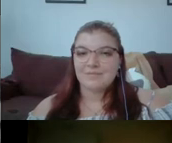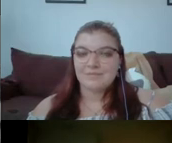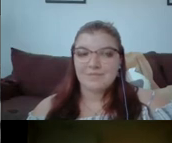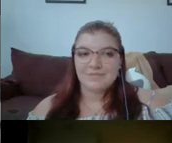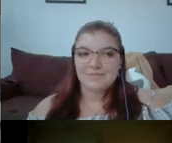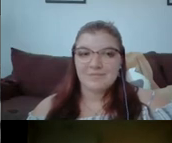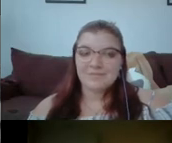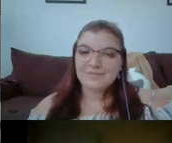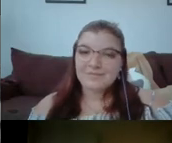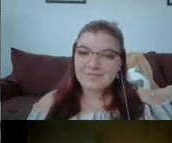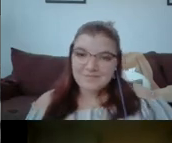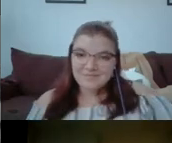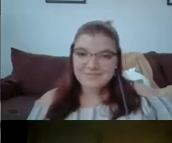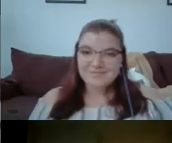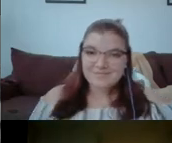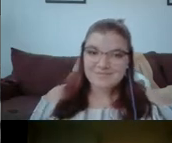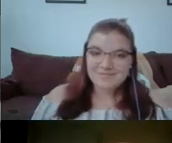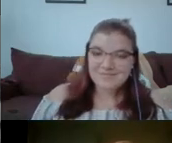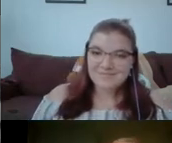It's normal schools